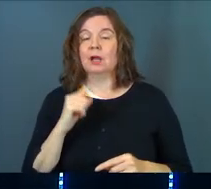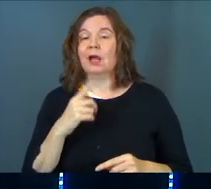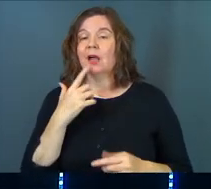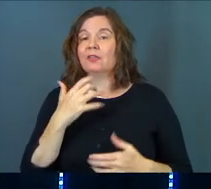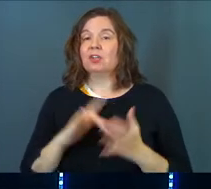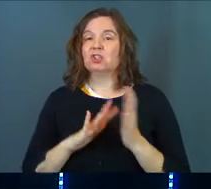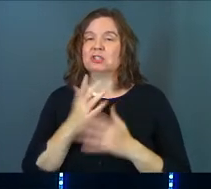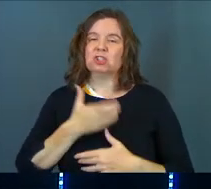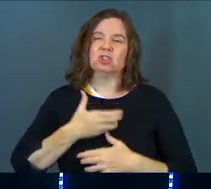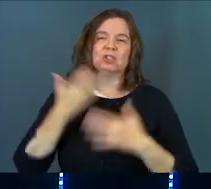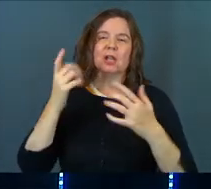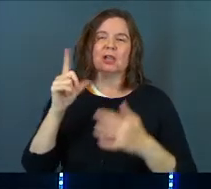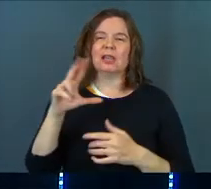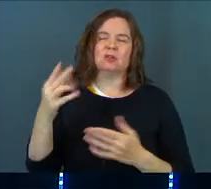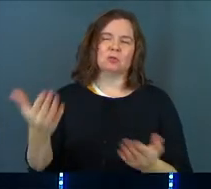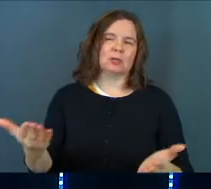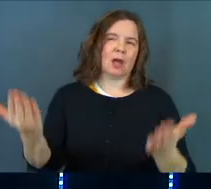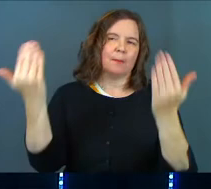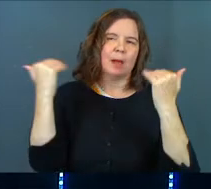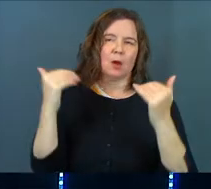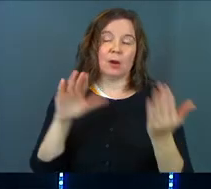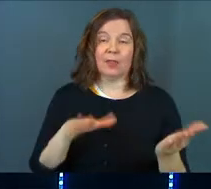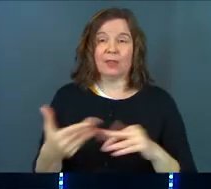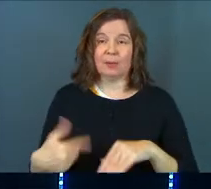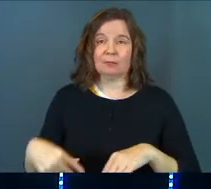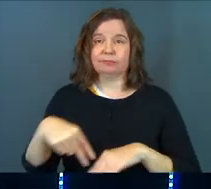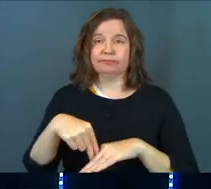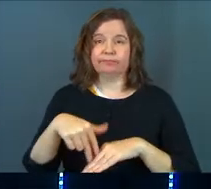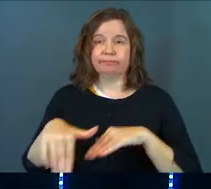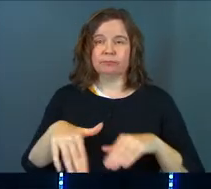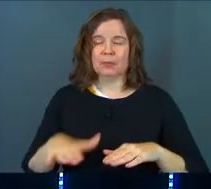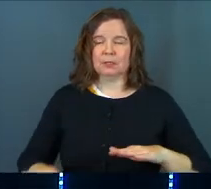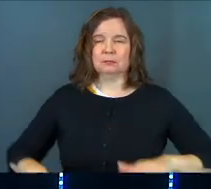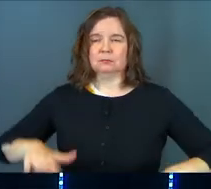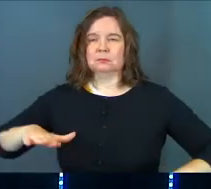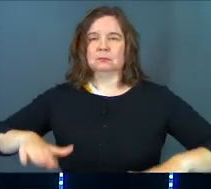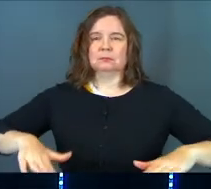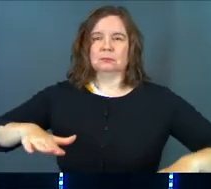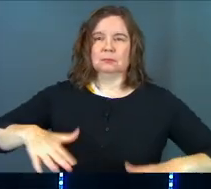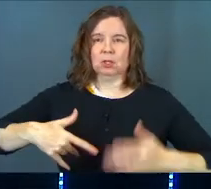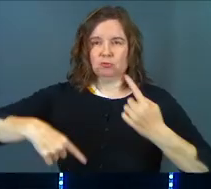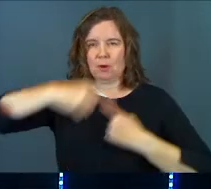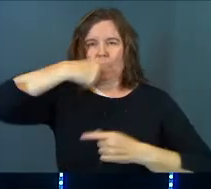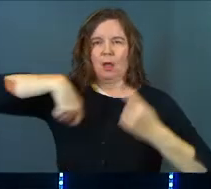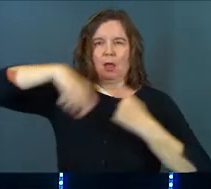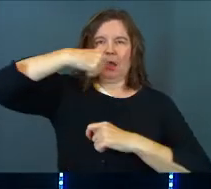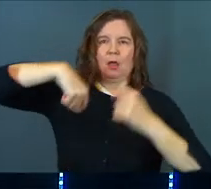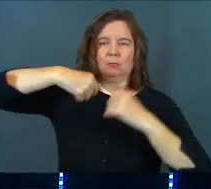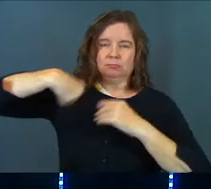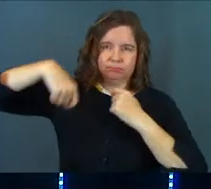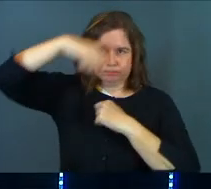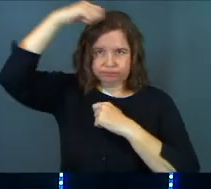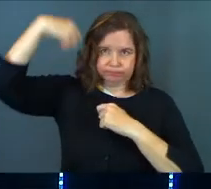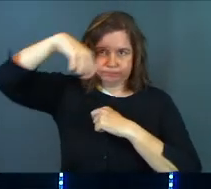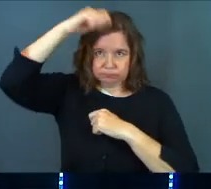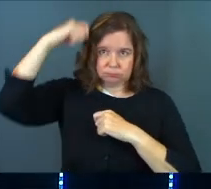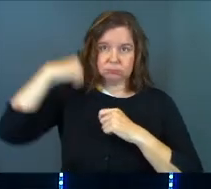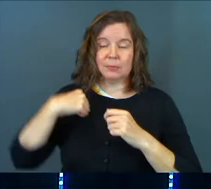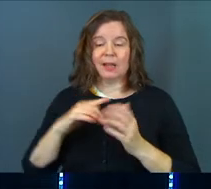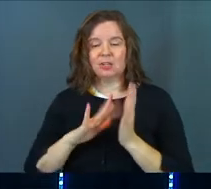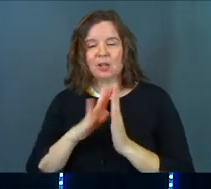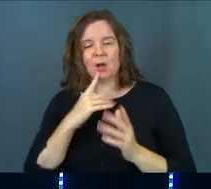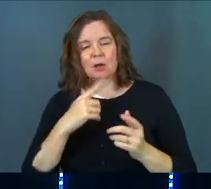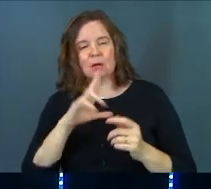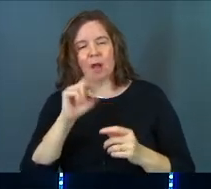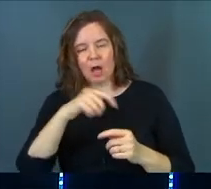Jesus shouted, Lazarus, come out. And the dead man came out, his hands and feet bound in grave clothes, his face wrapped in a headcloth. And Jesus told